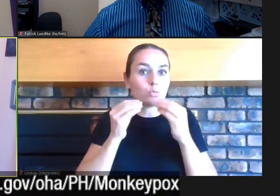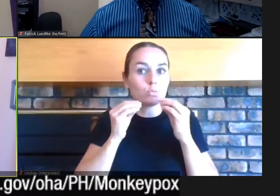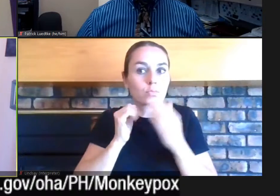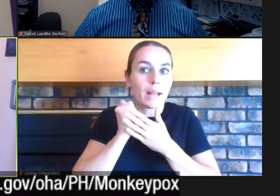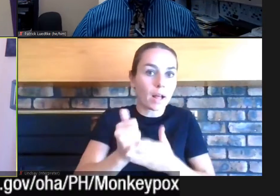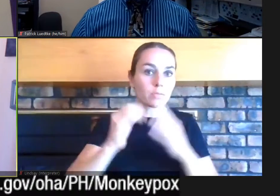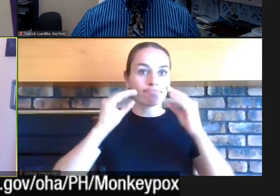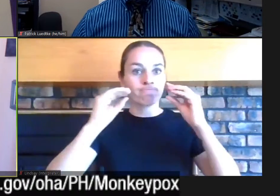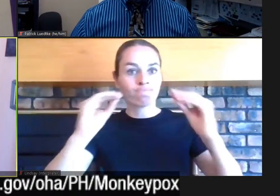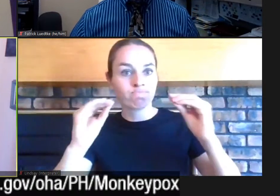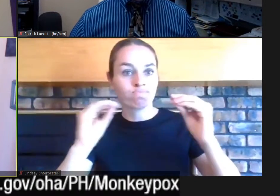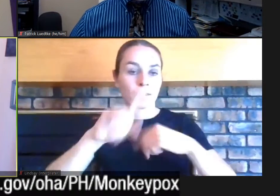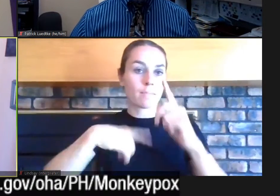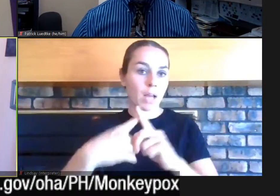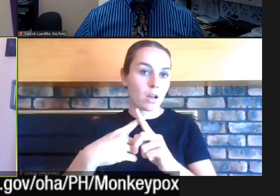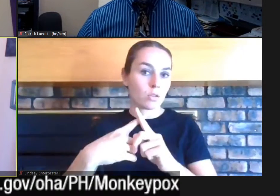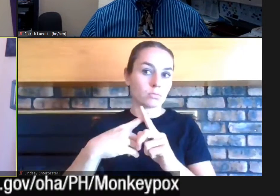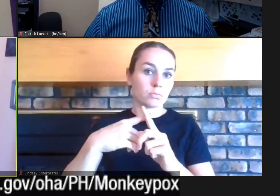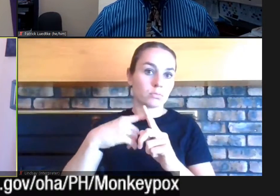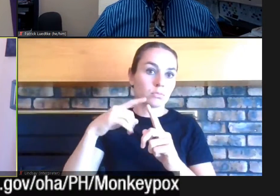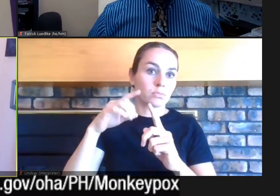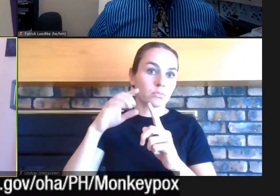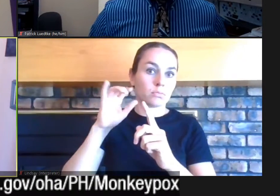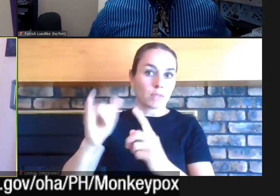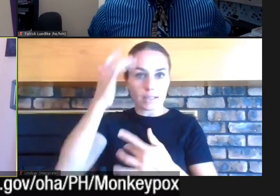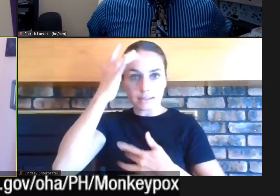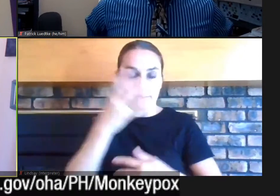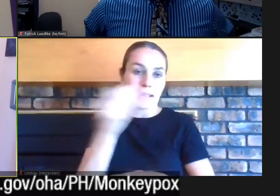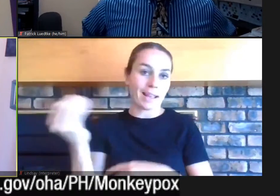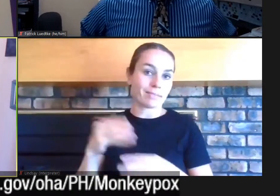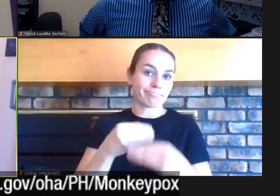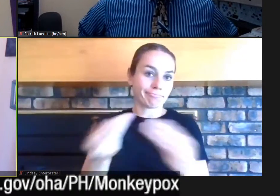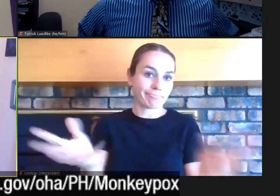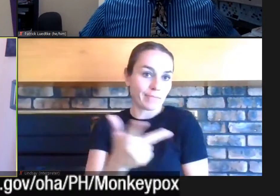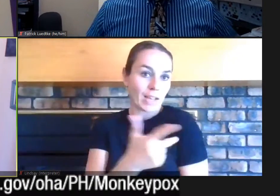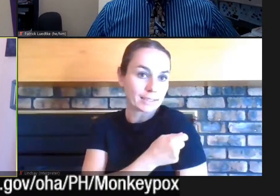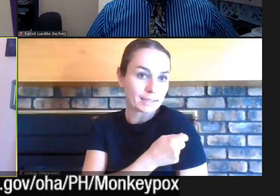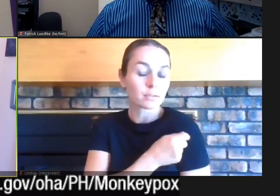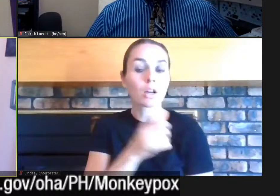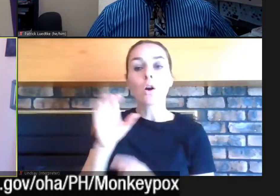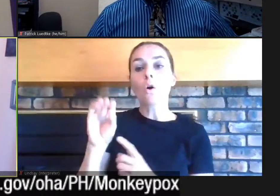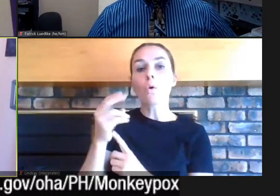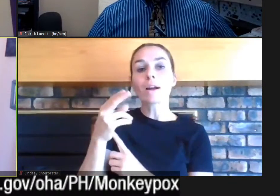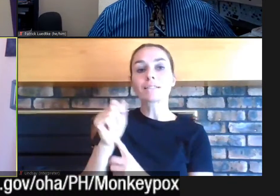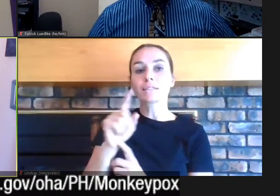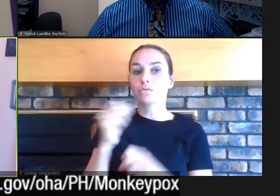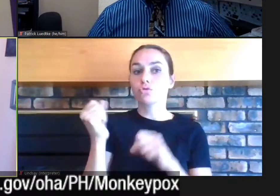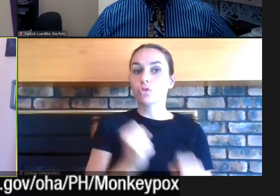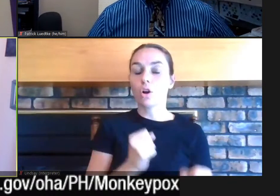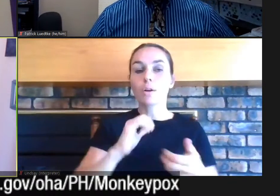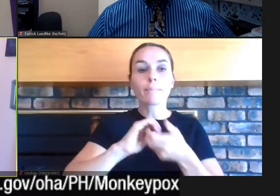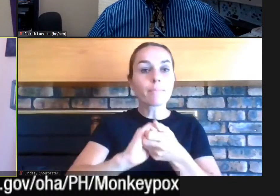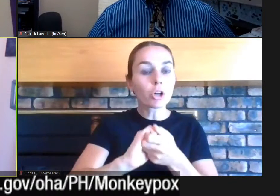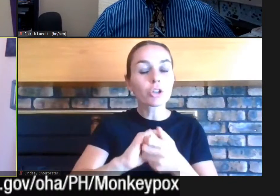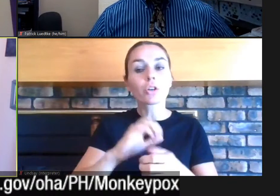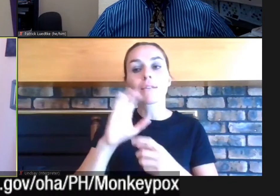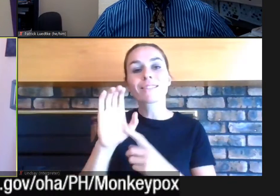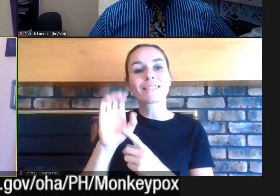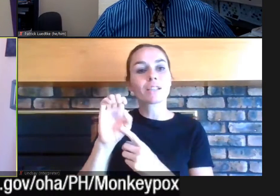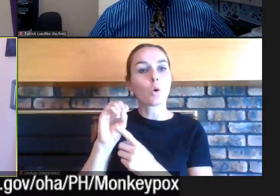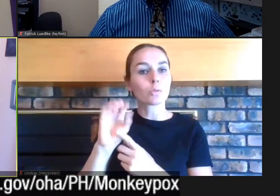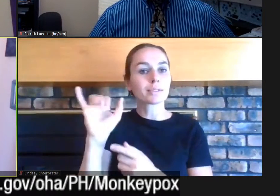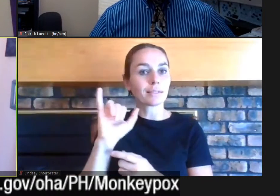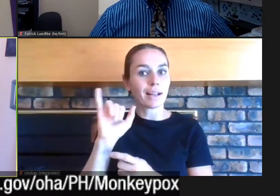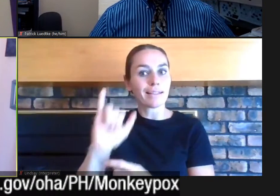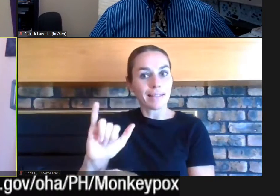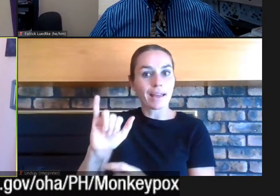access. The OHA has been a strong partner of CBOs like the Acme Institute, community-based organizations,